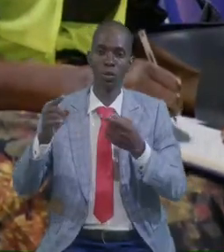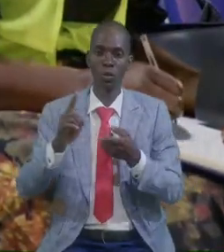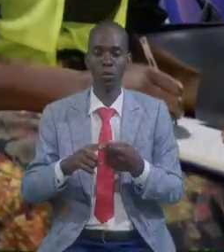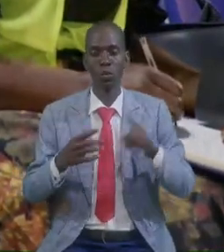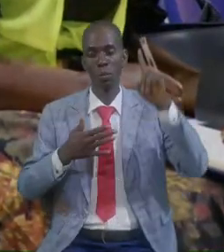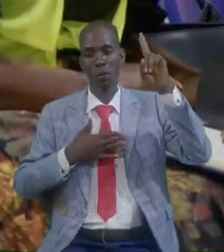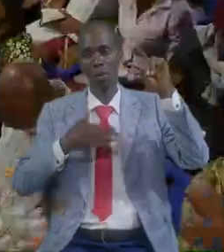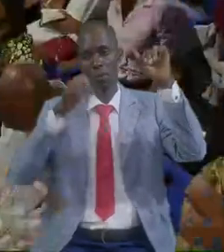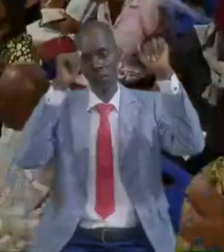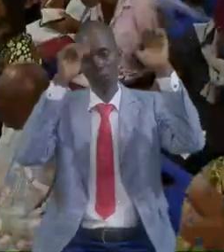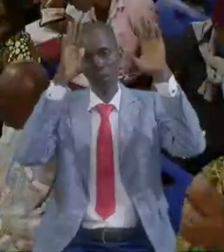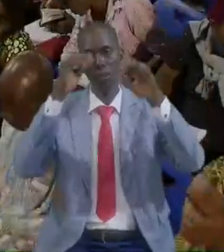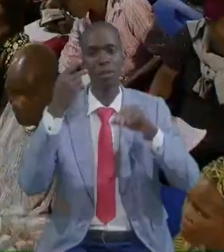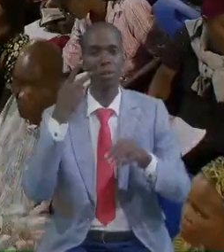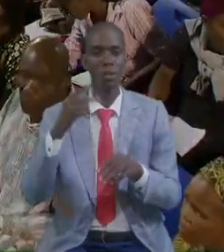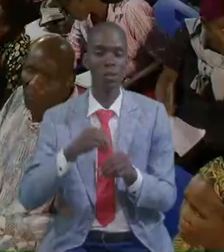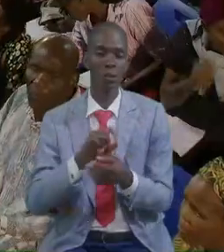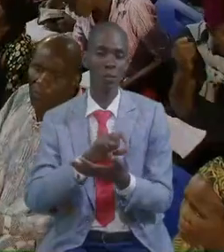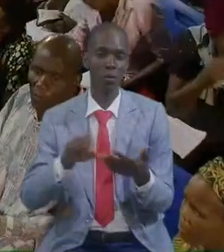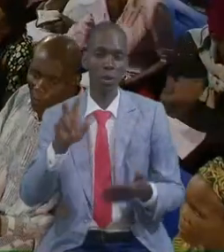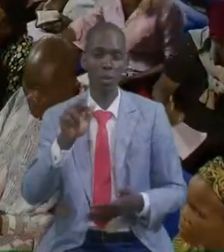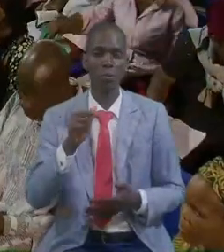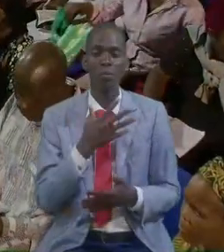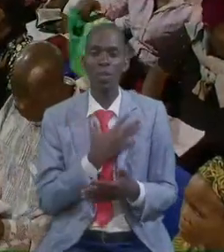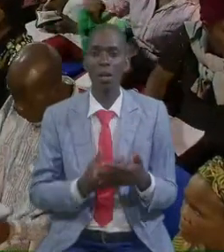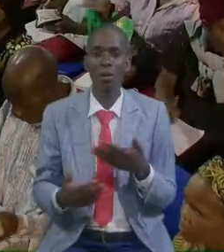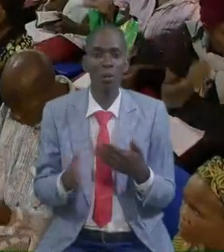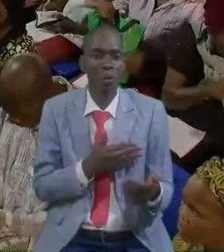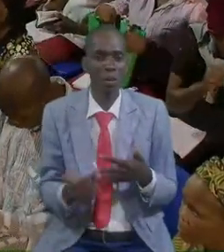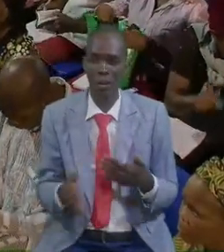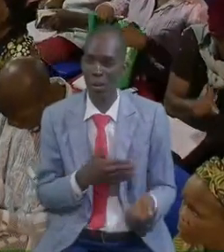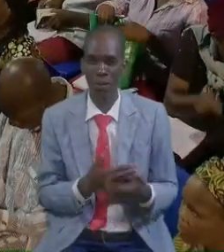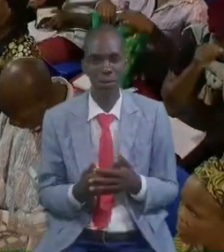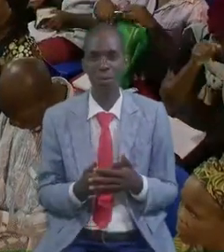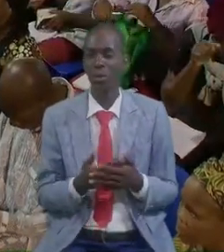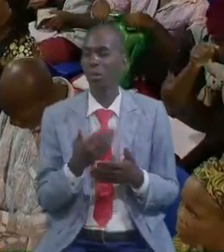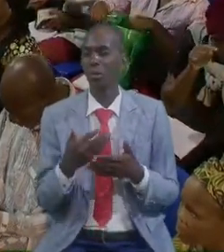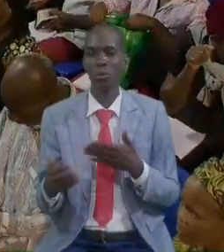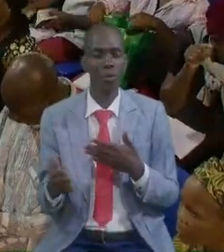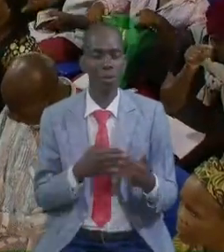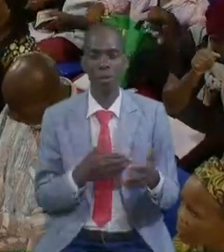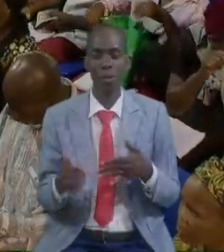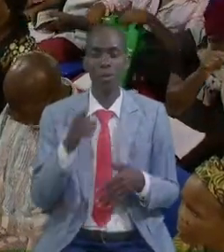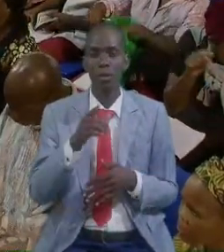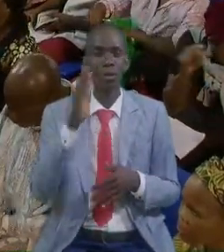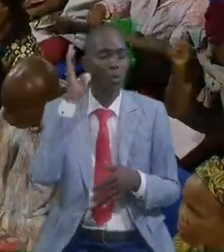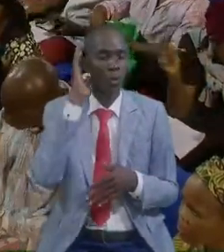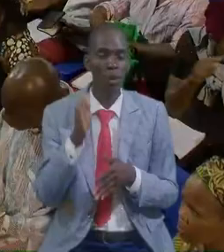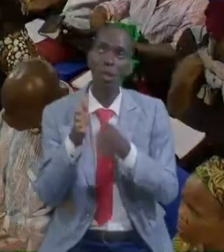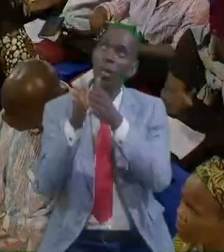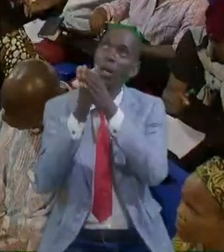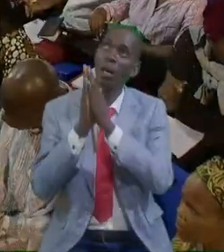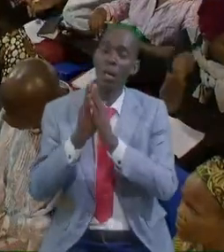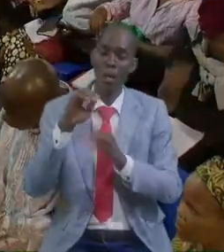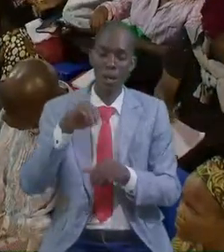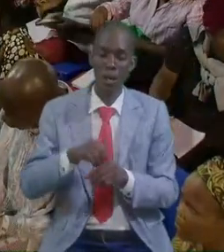verse 13. Verse 13, and whatsoever, whatsoever ye shall ask in my